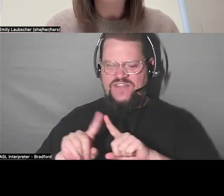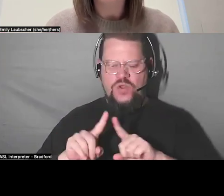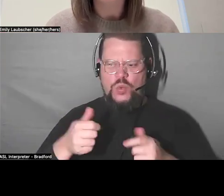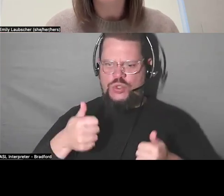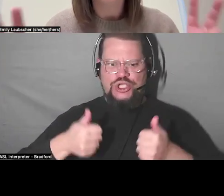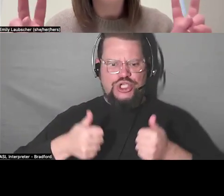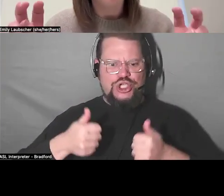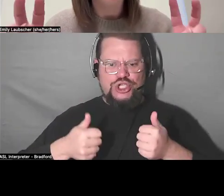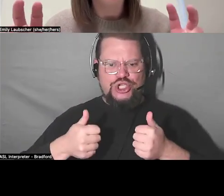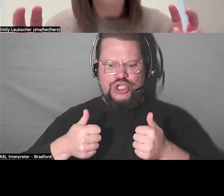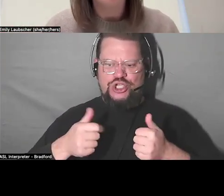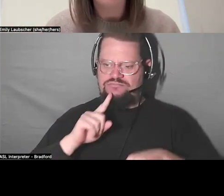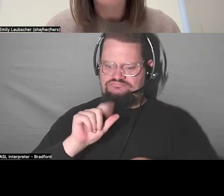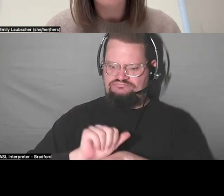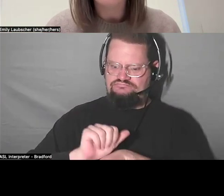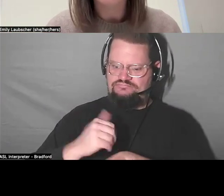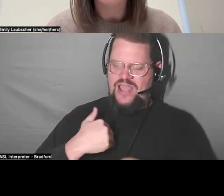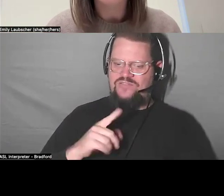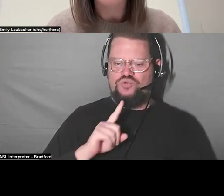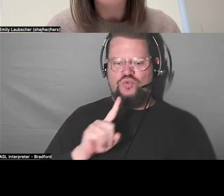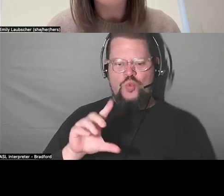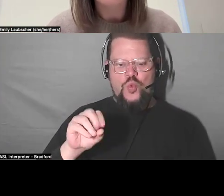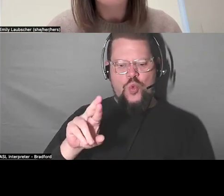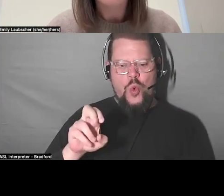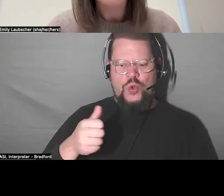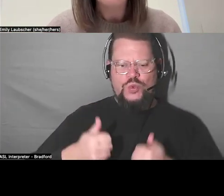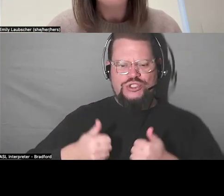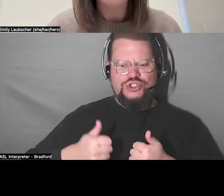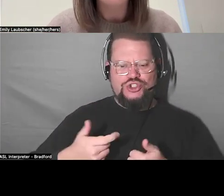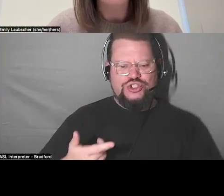one contains the true core words?